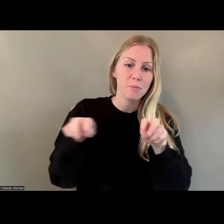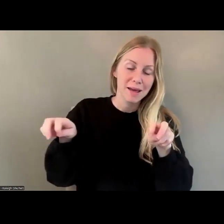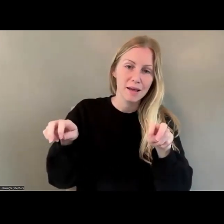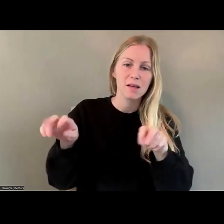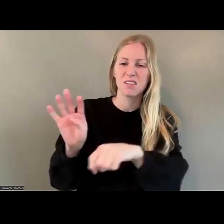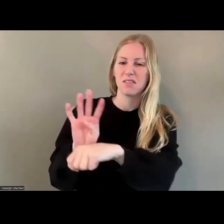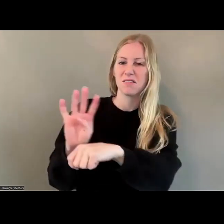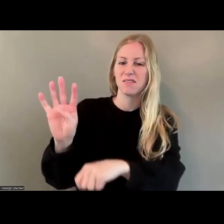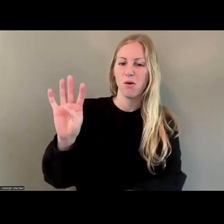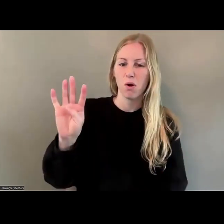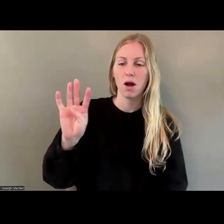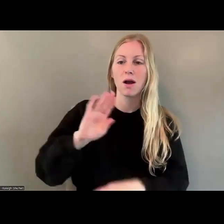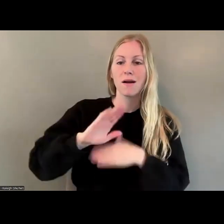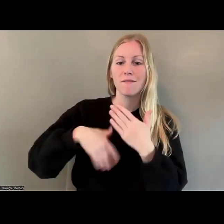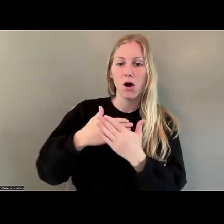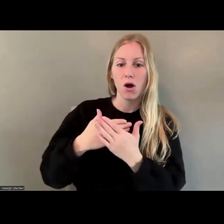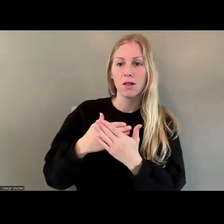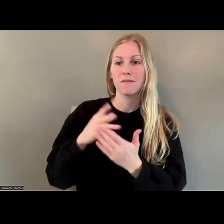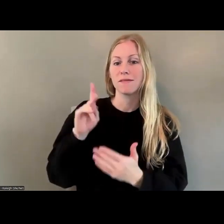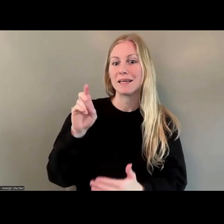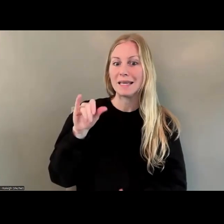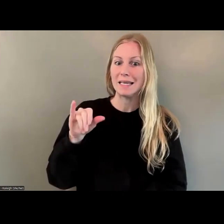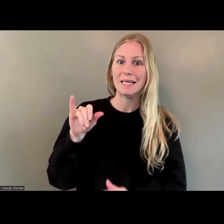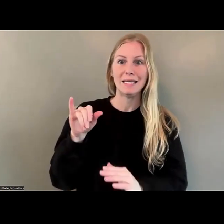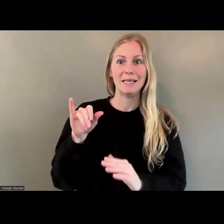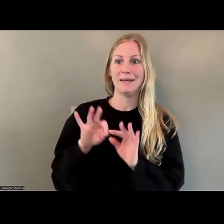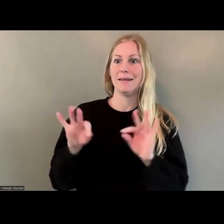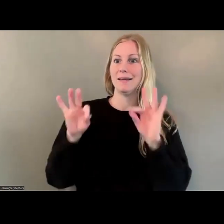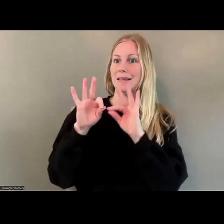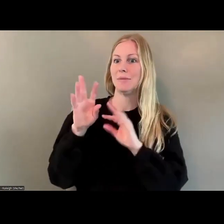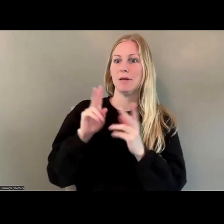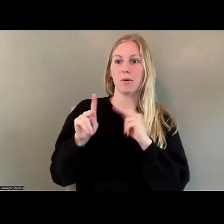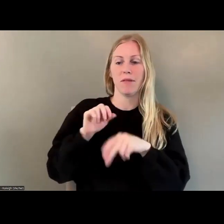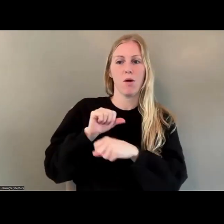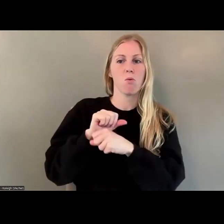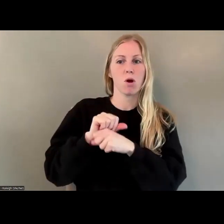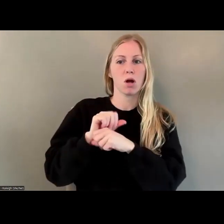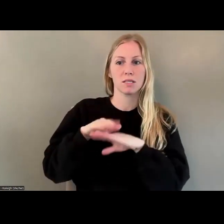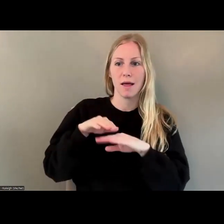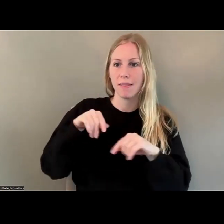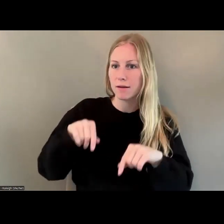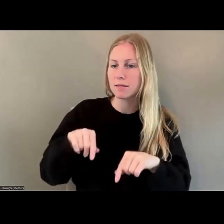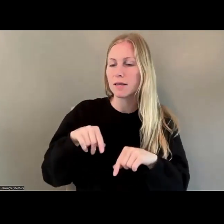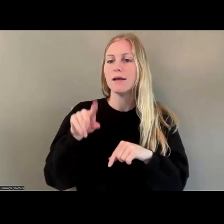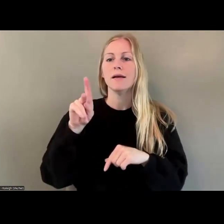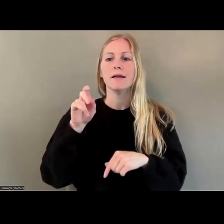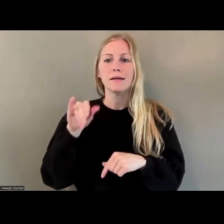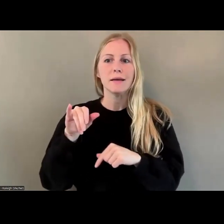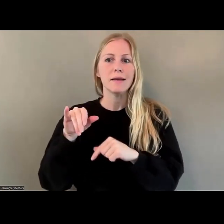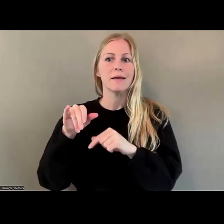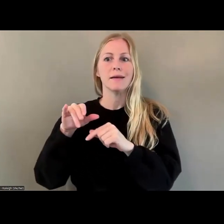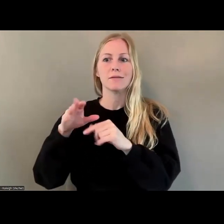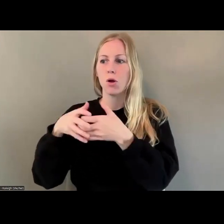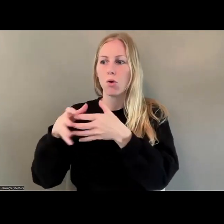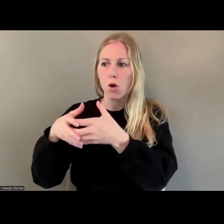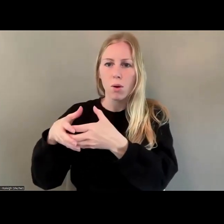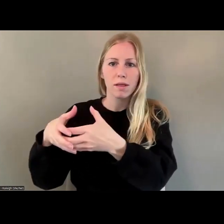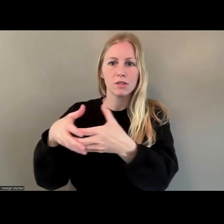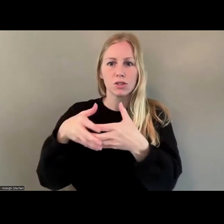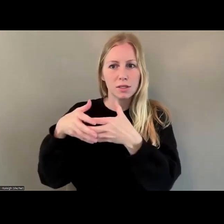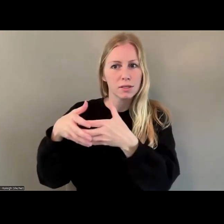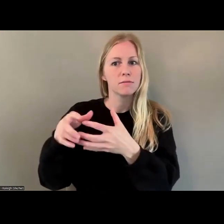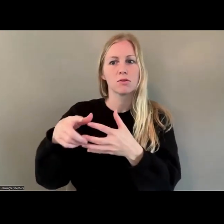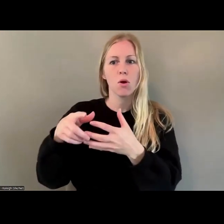all the key folks that worked on this and our key coalition partners. I'm really looking